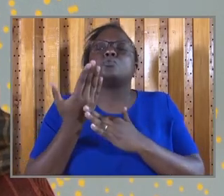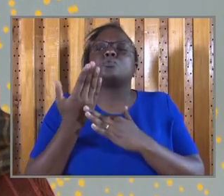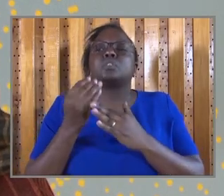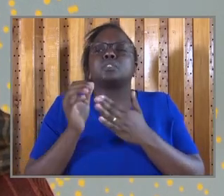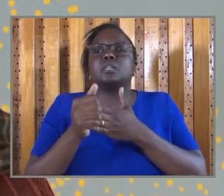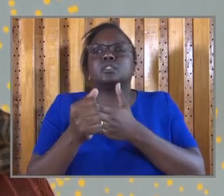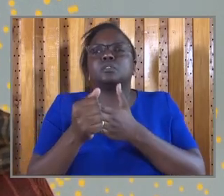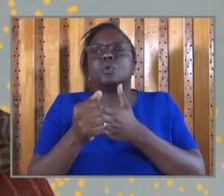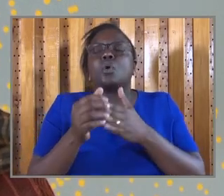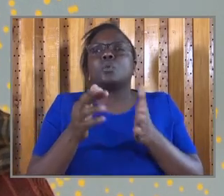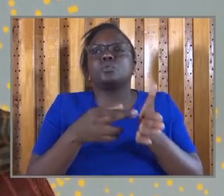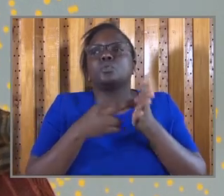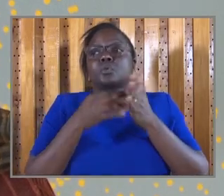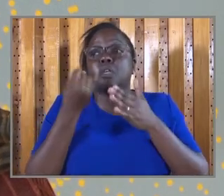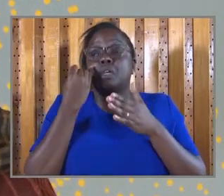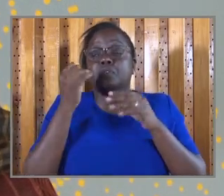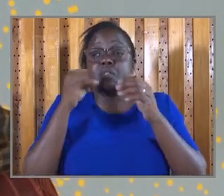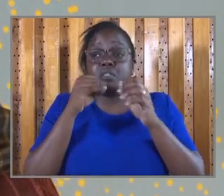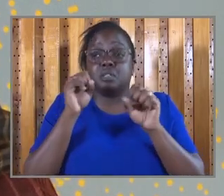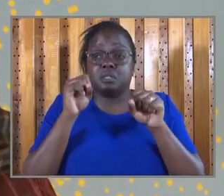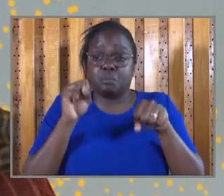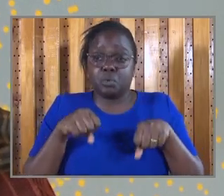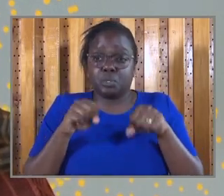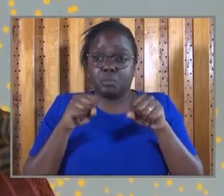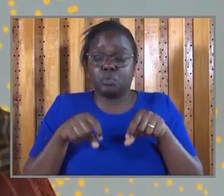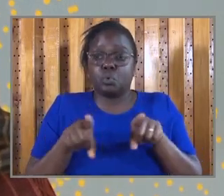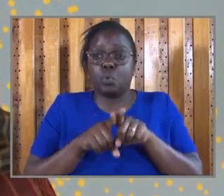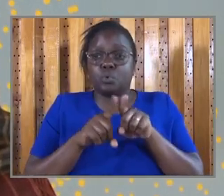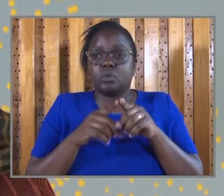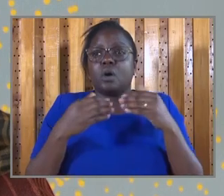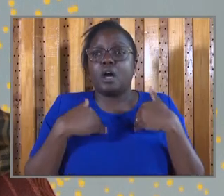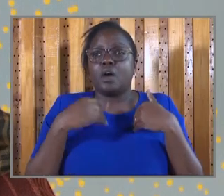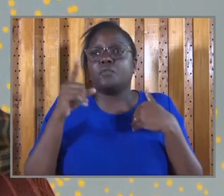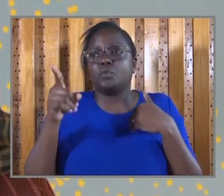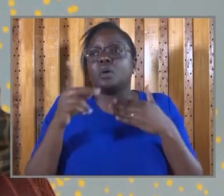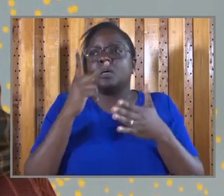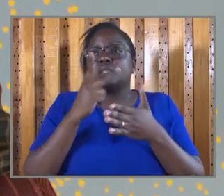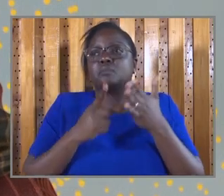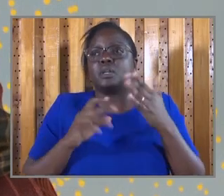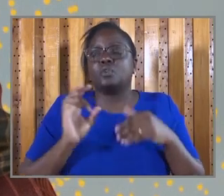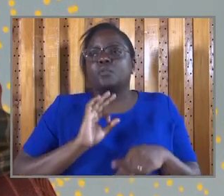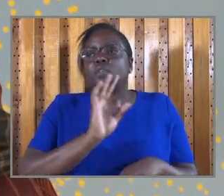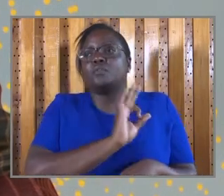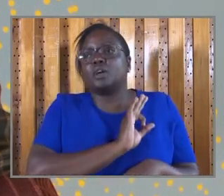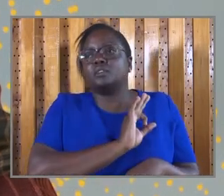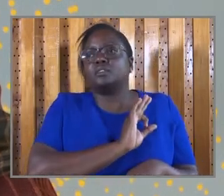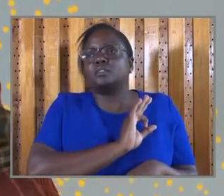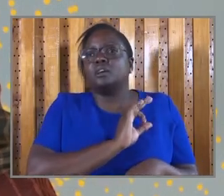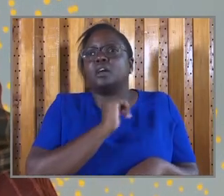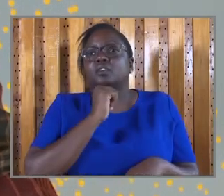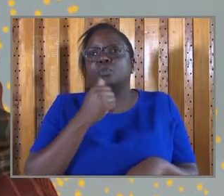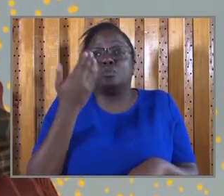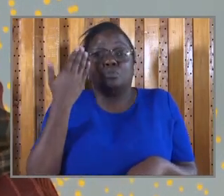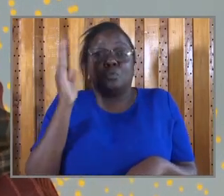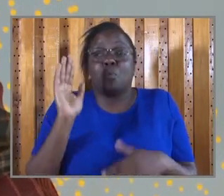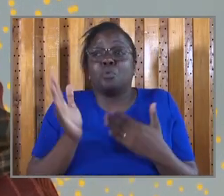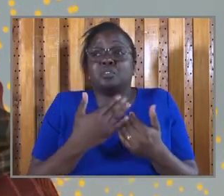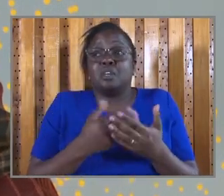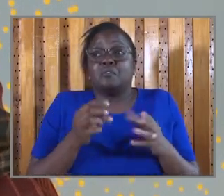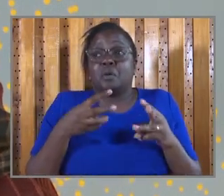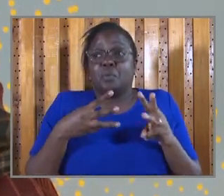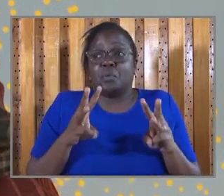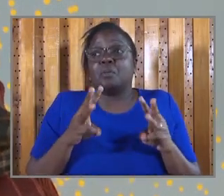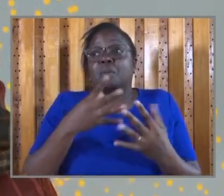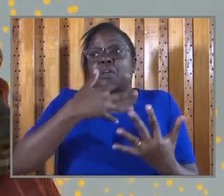want to request if it is possible to also have you as part of the faculty, I don't know, in whichever way that you